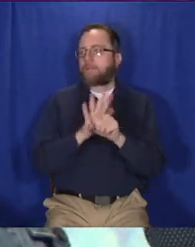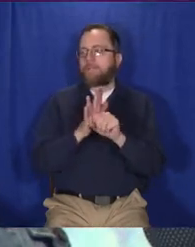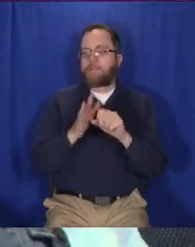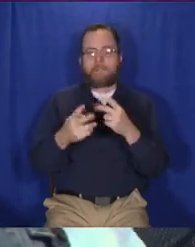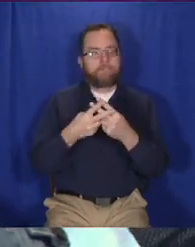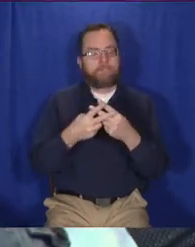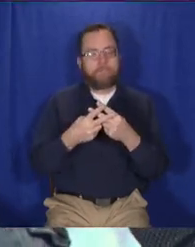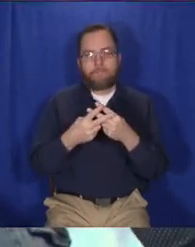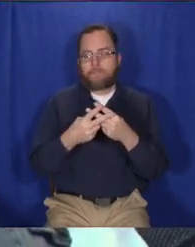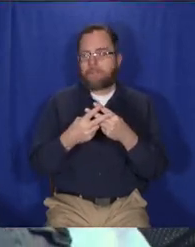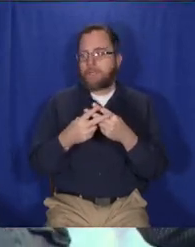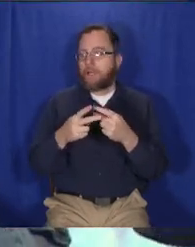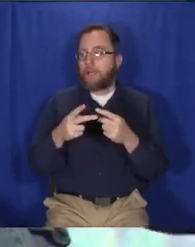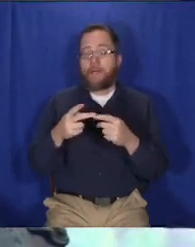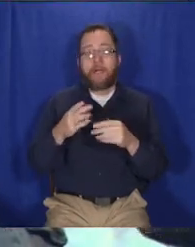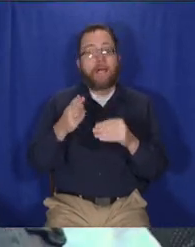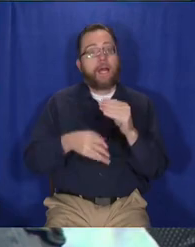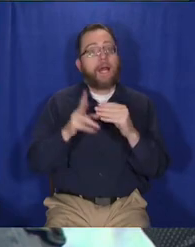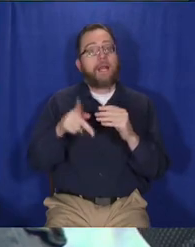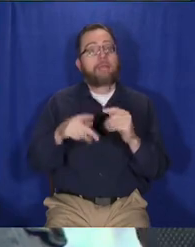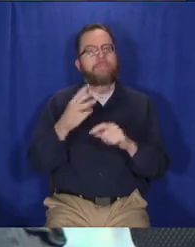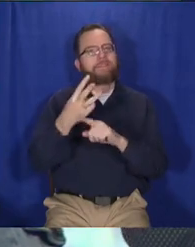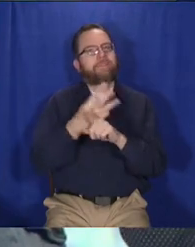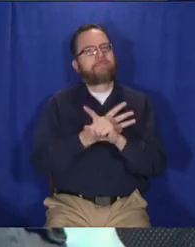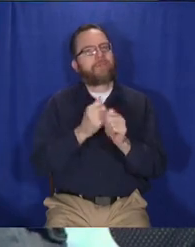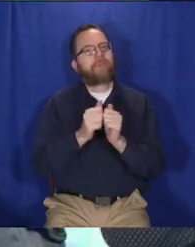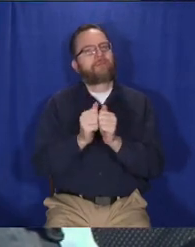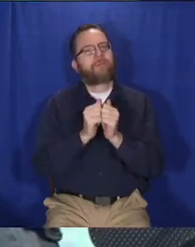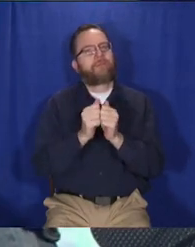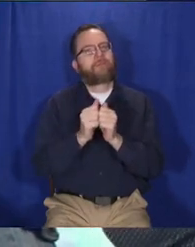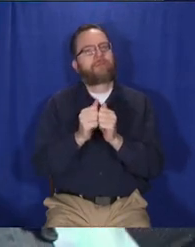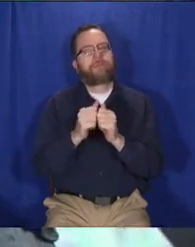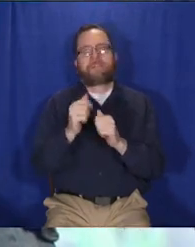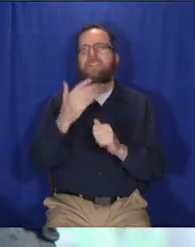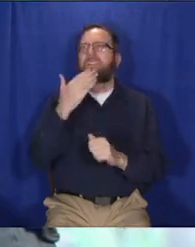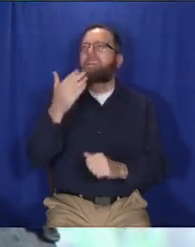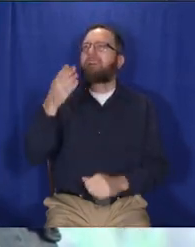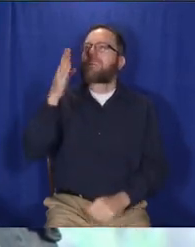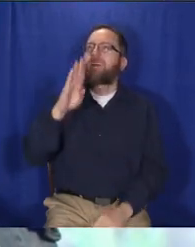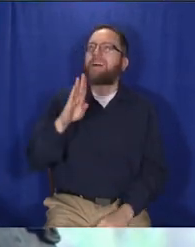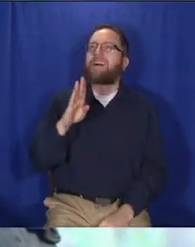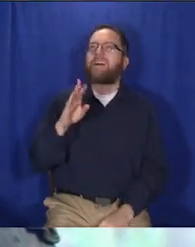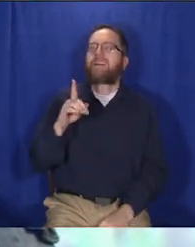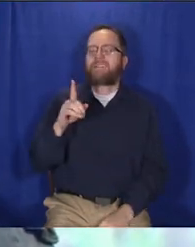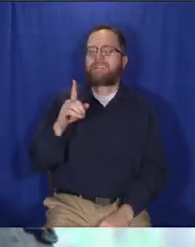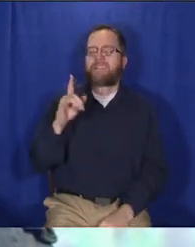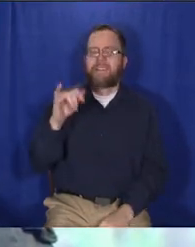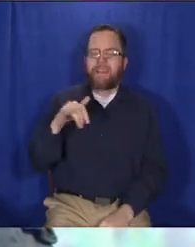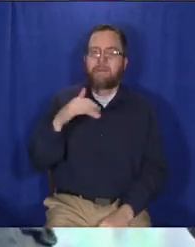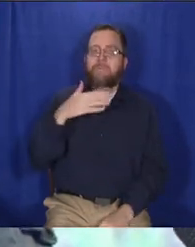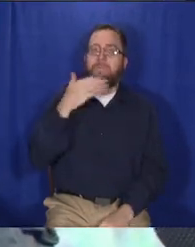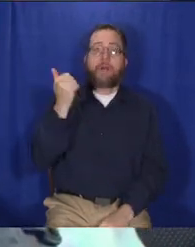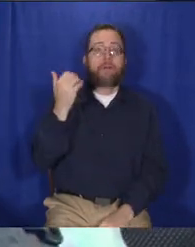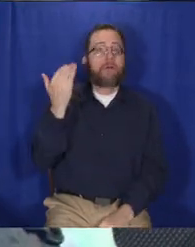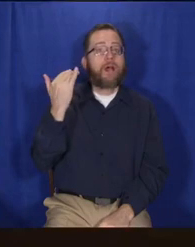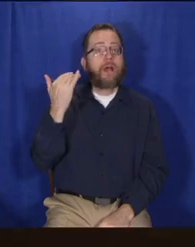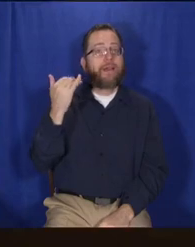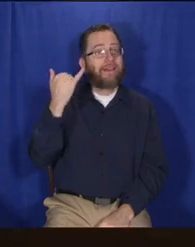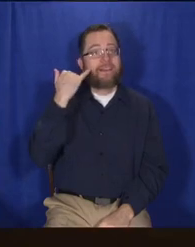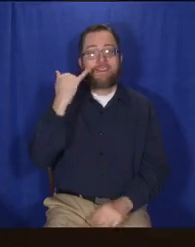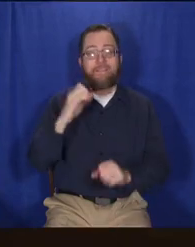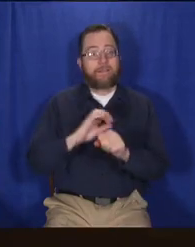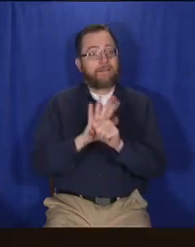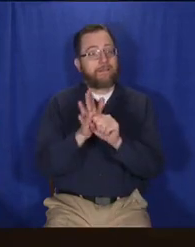would we have like 6 months just to be together? Mm-hmm. And it seemed to make sense of the long wait.